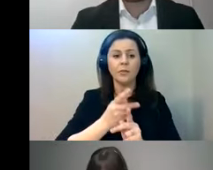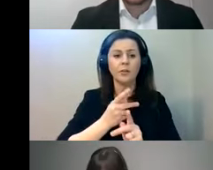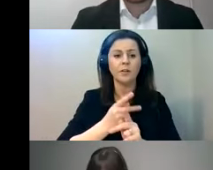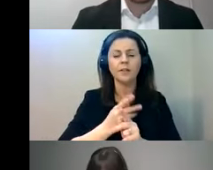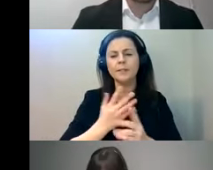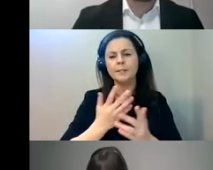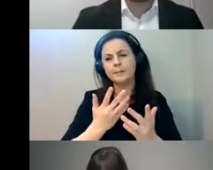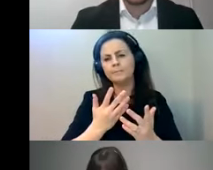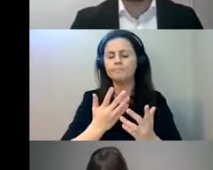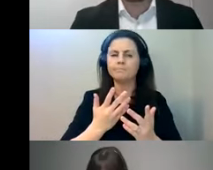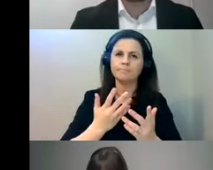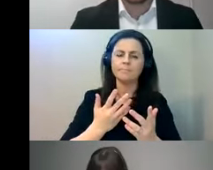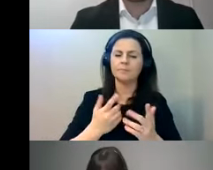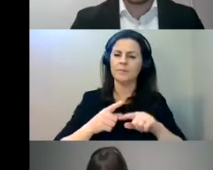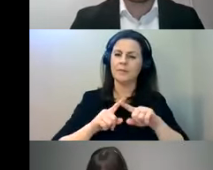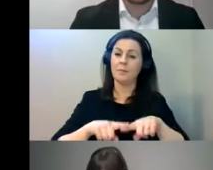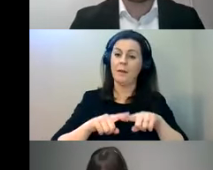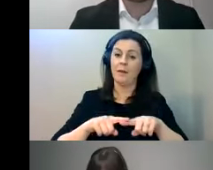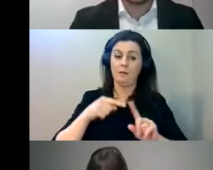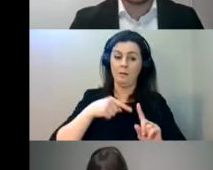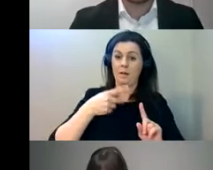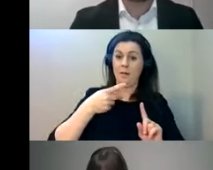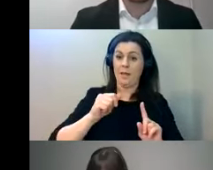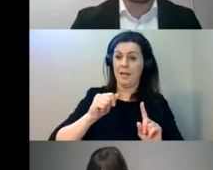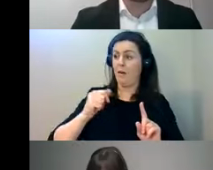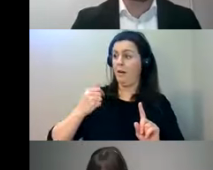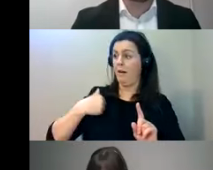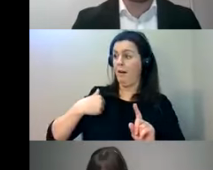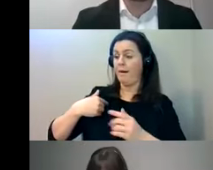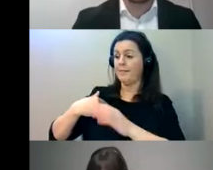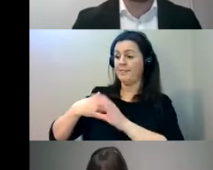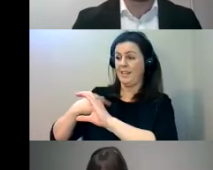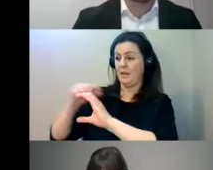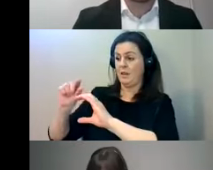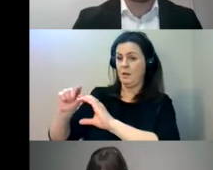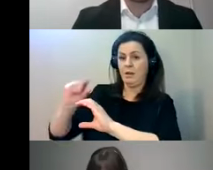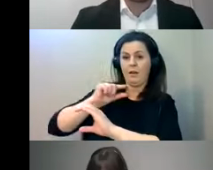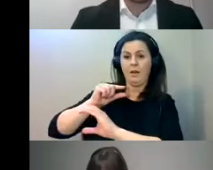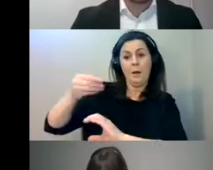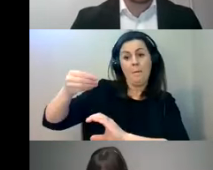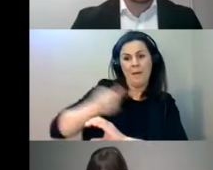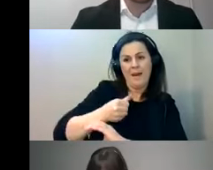vary depending on whether or not the attorney is taking compensation for their role as attorney.